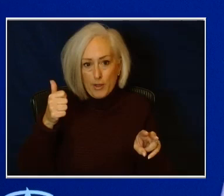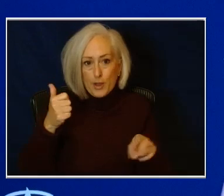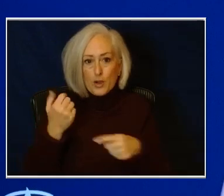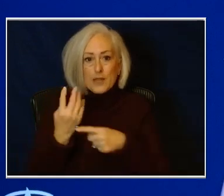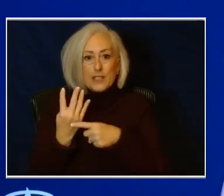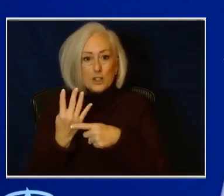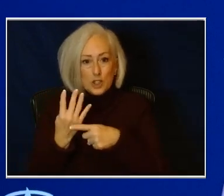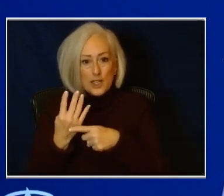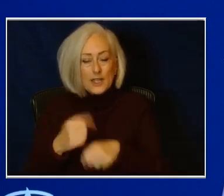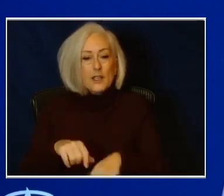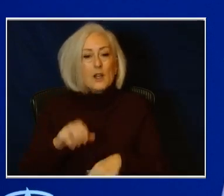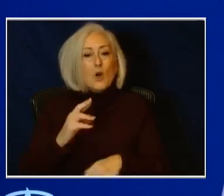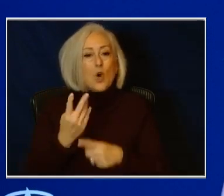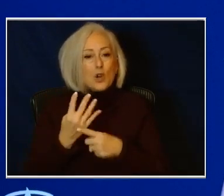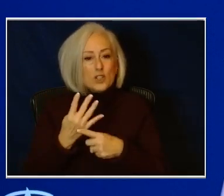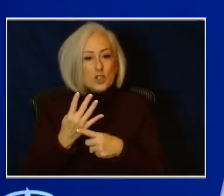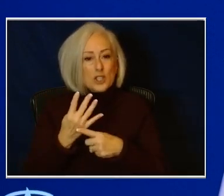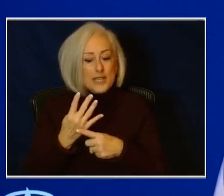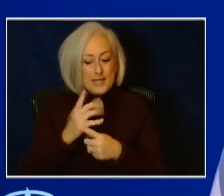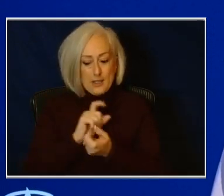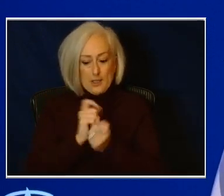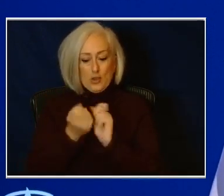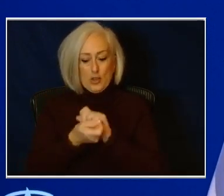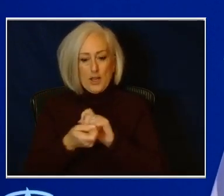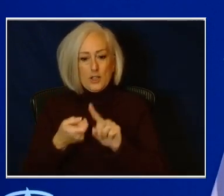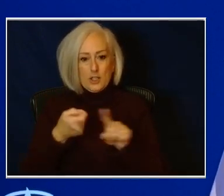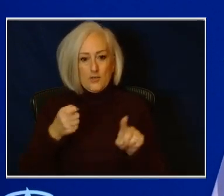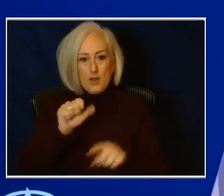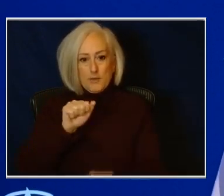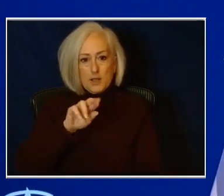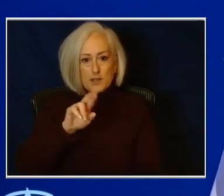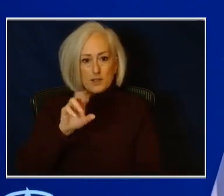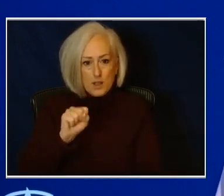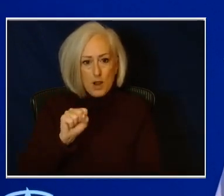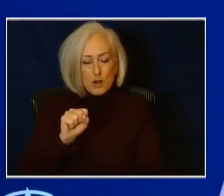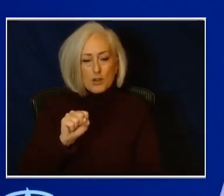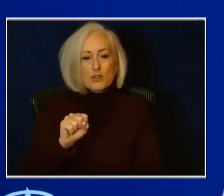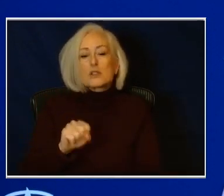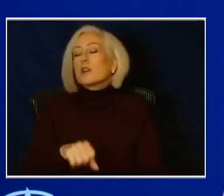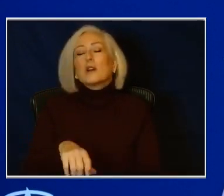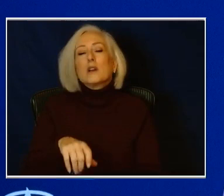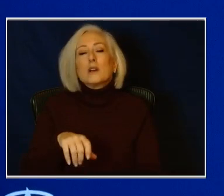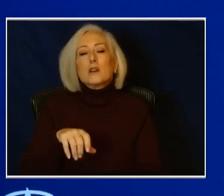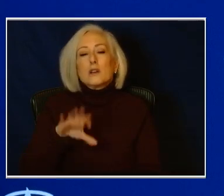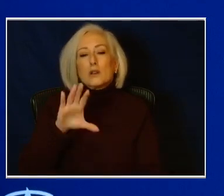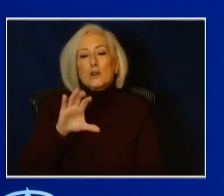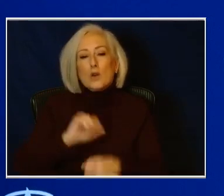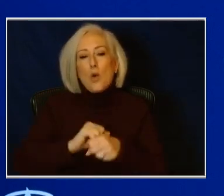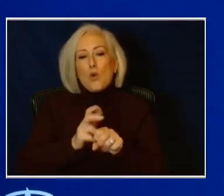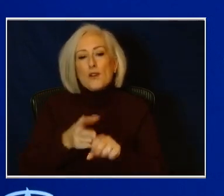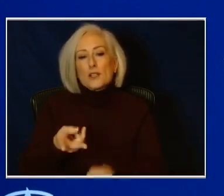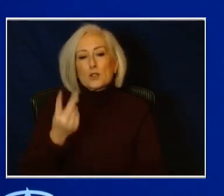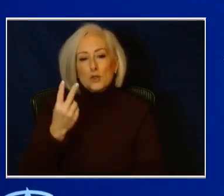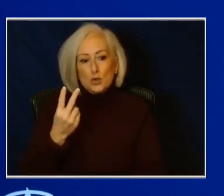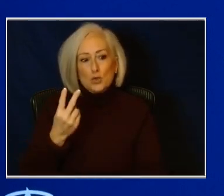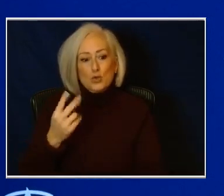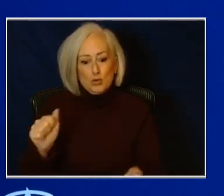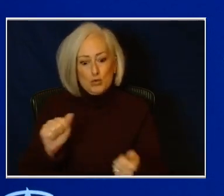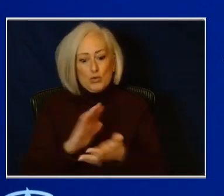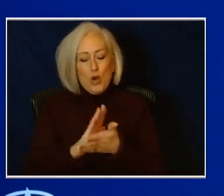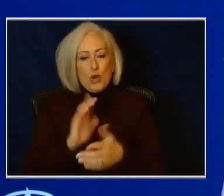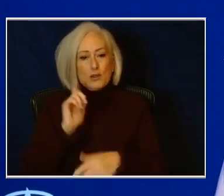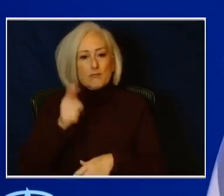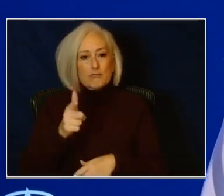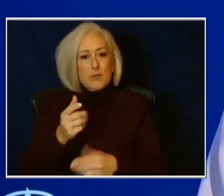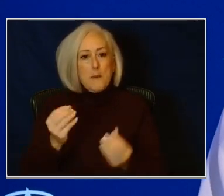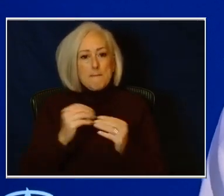or changes in the genome of SARS-CoV-2 that will allow it to be more virulent or cause more severe disease. At this point in time, it does not seem to be